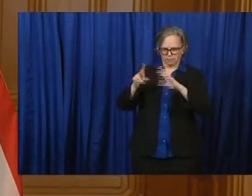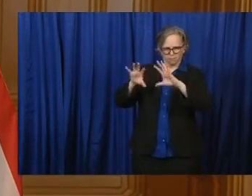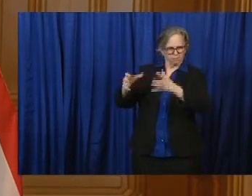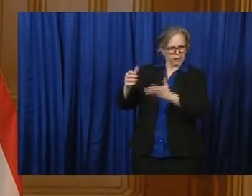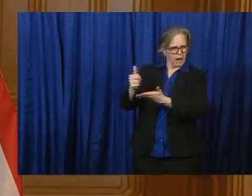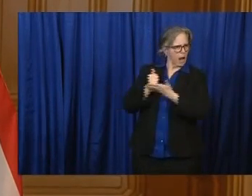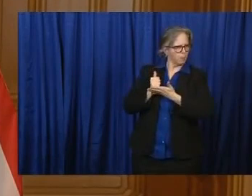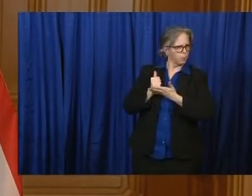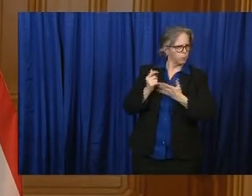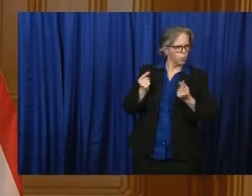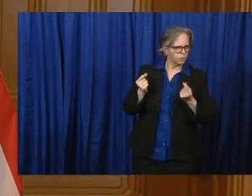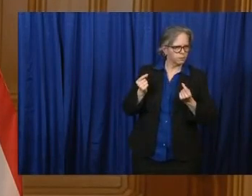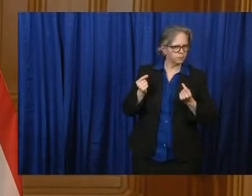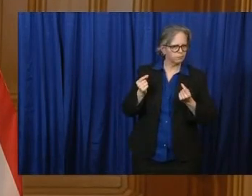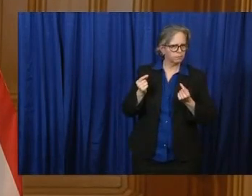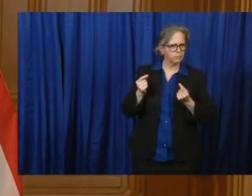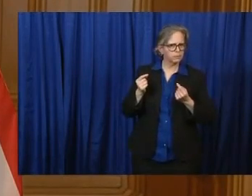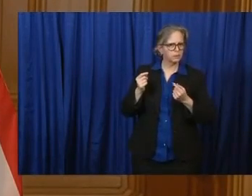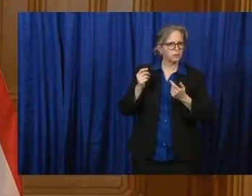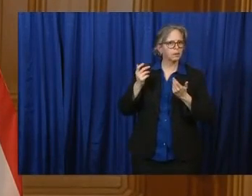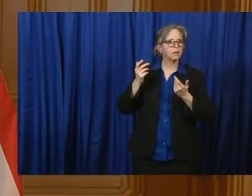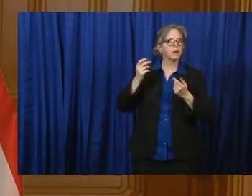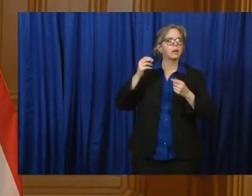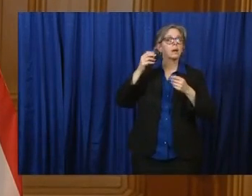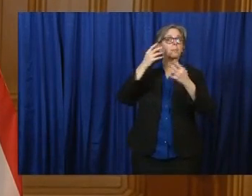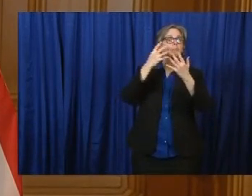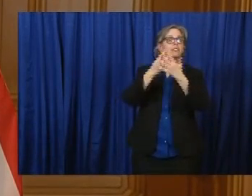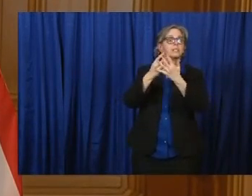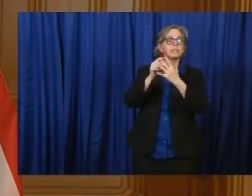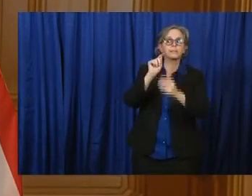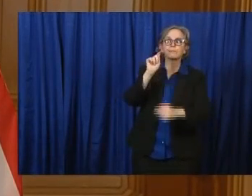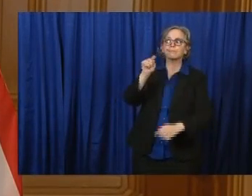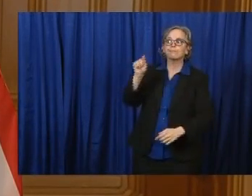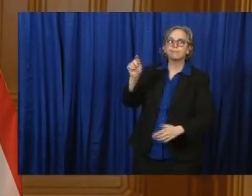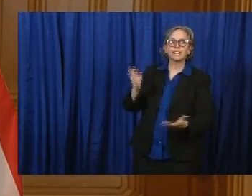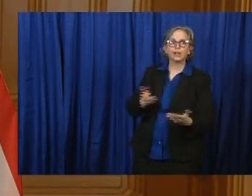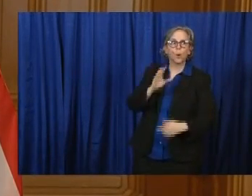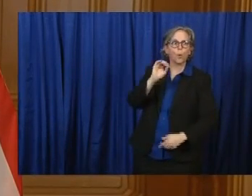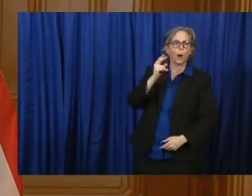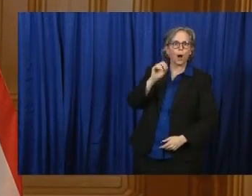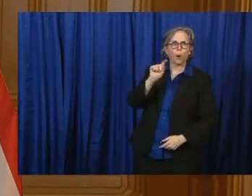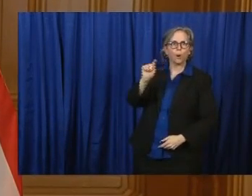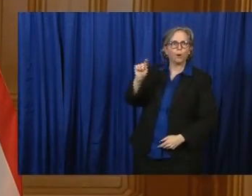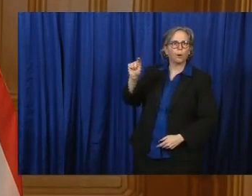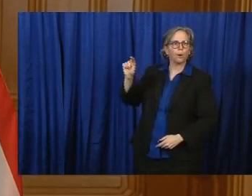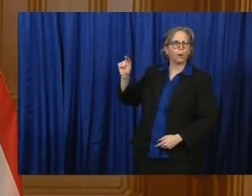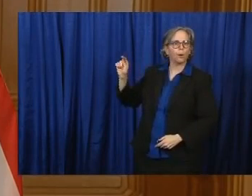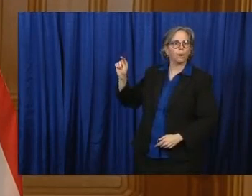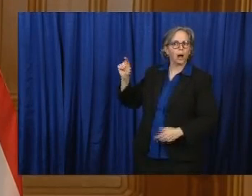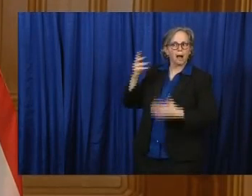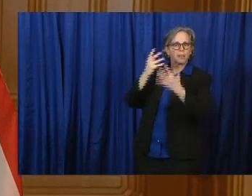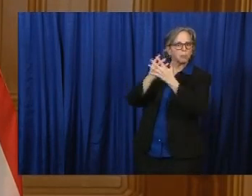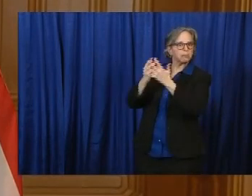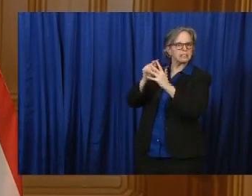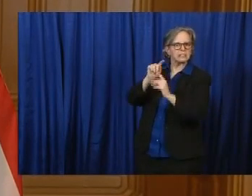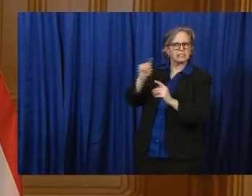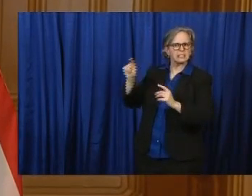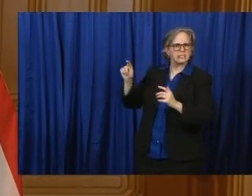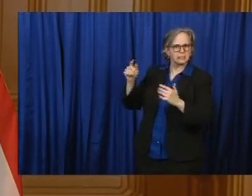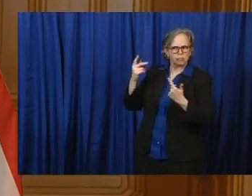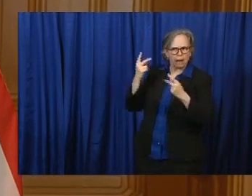done in Ohio prisons. Our Ohio prisons are working hard to make additional